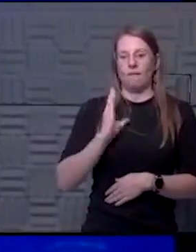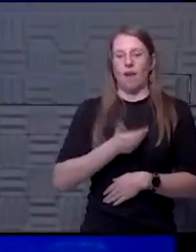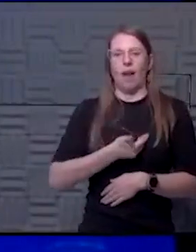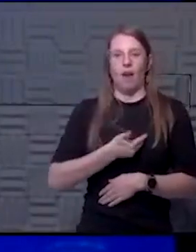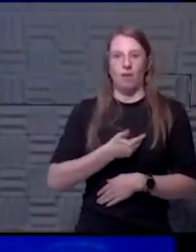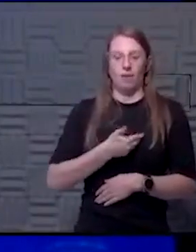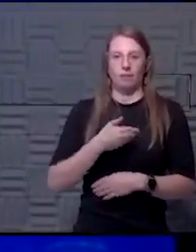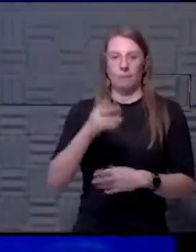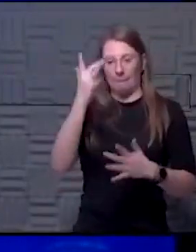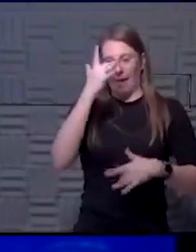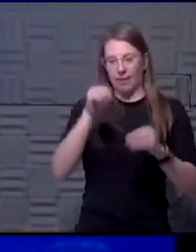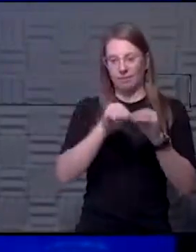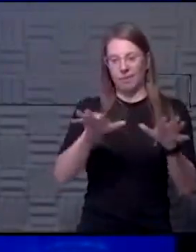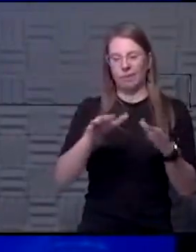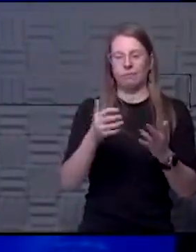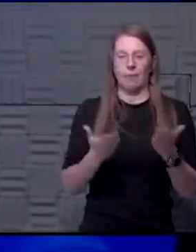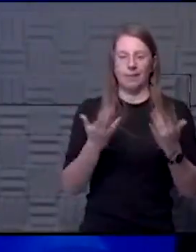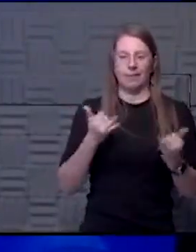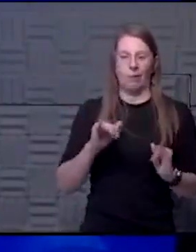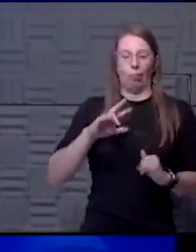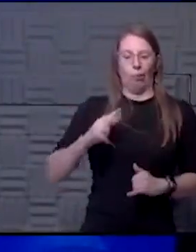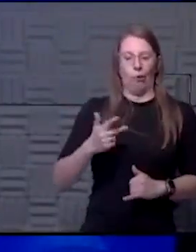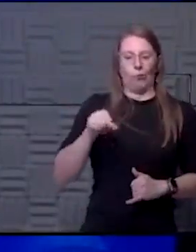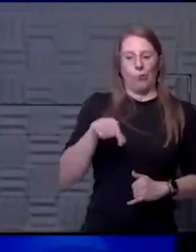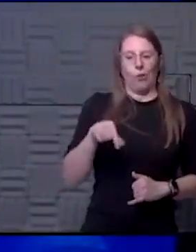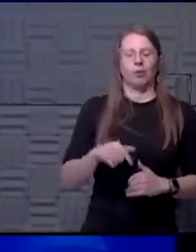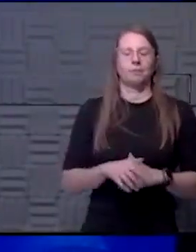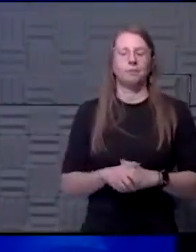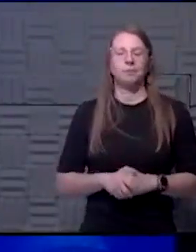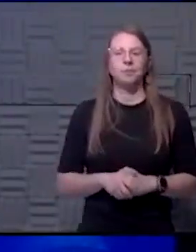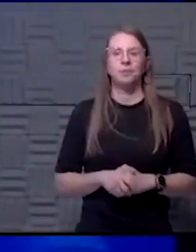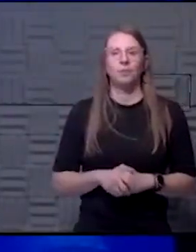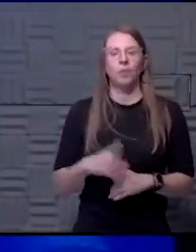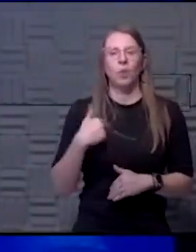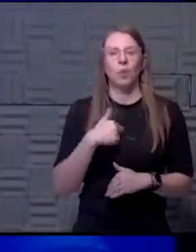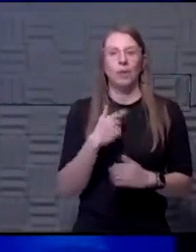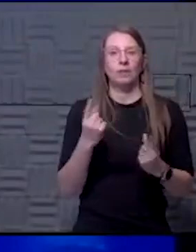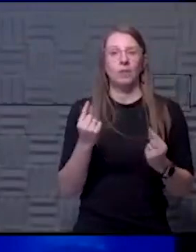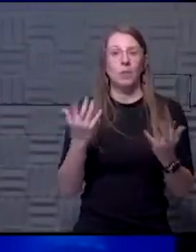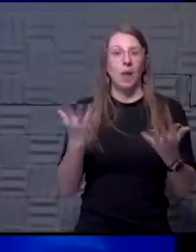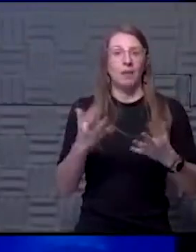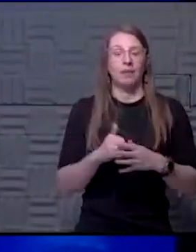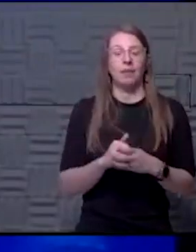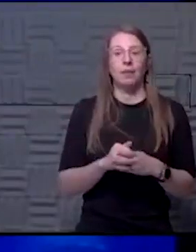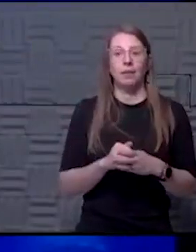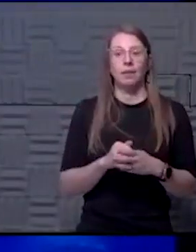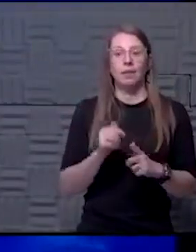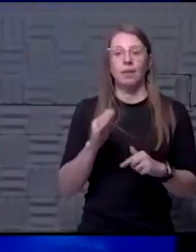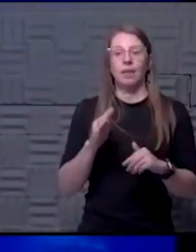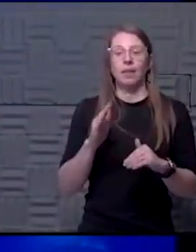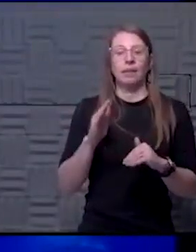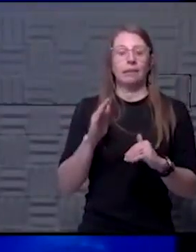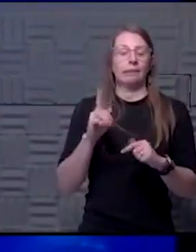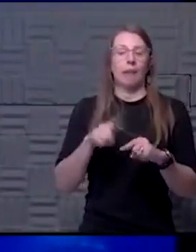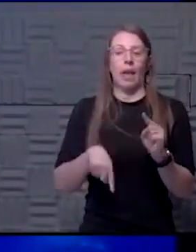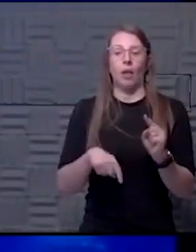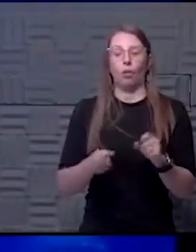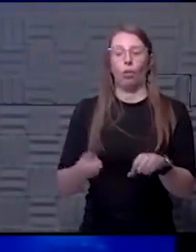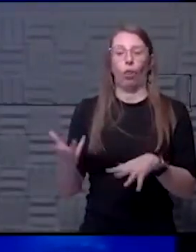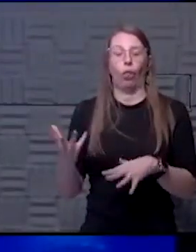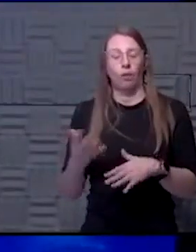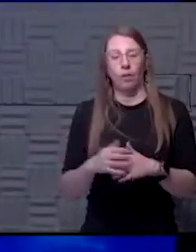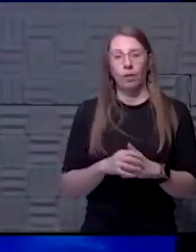still early in the 3rd quarter, this is what we have to do. We can't fumble it away. We can't blow